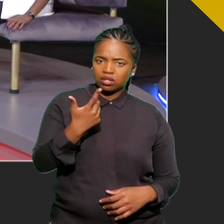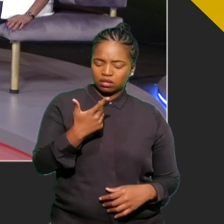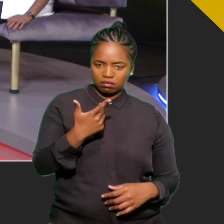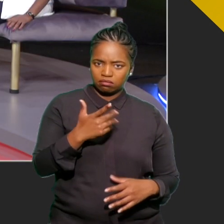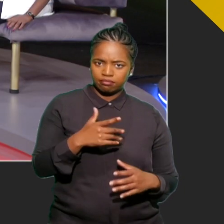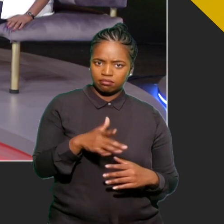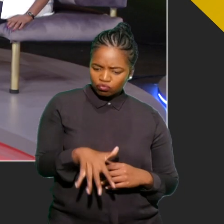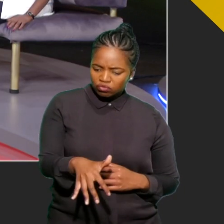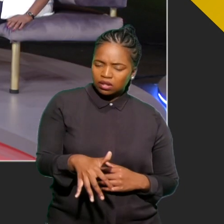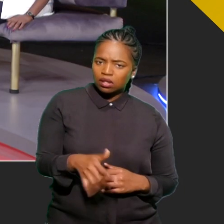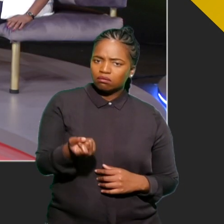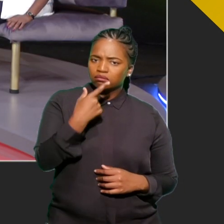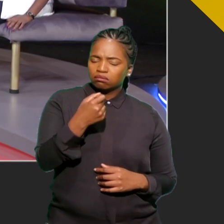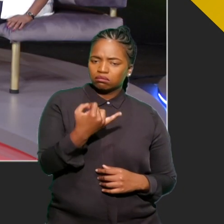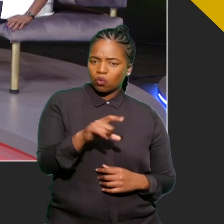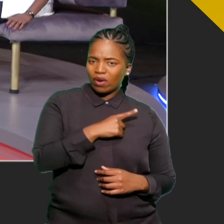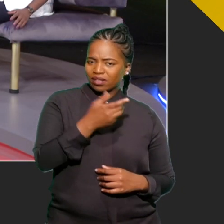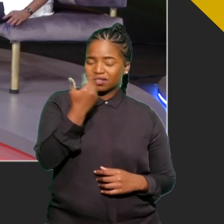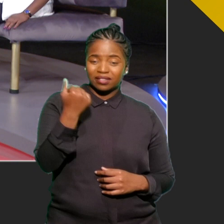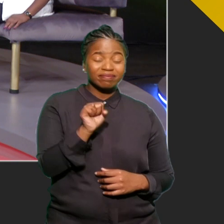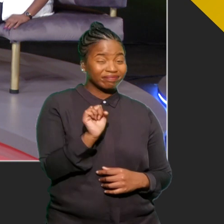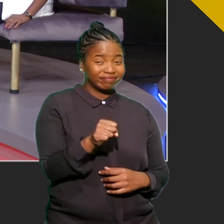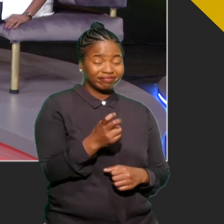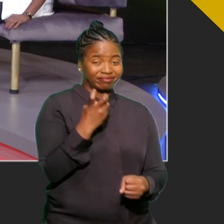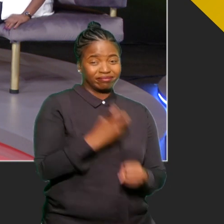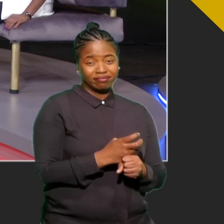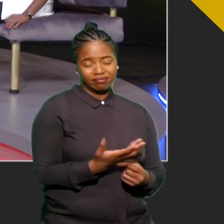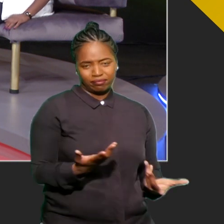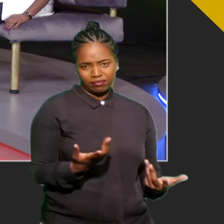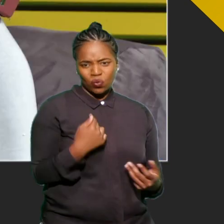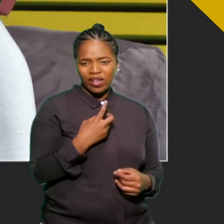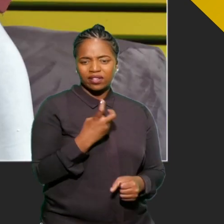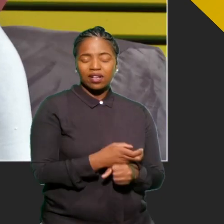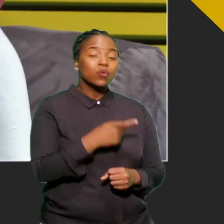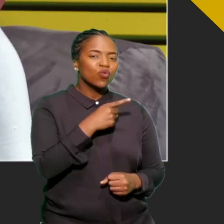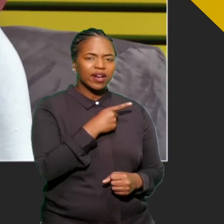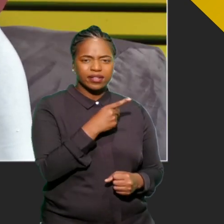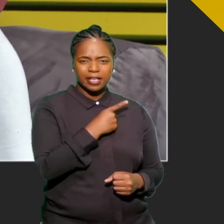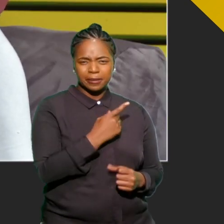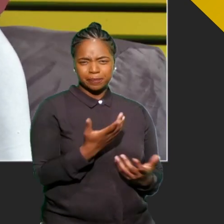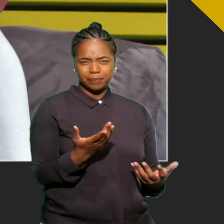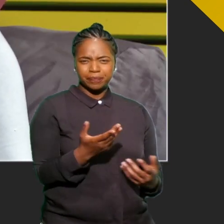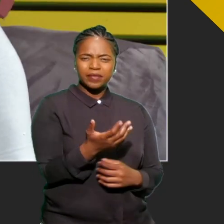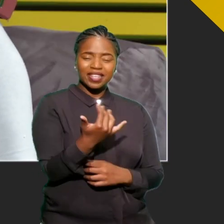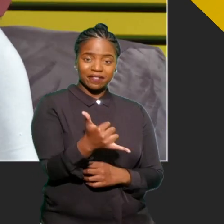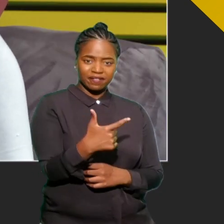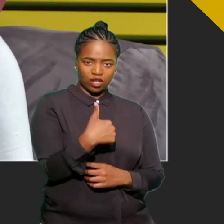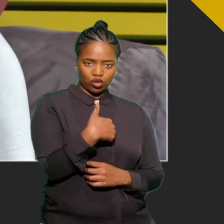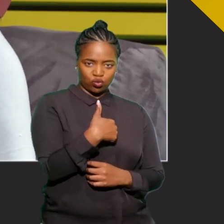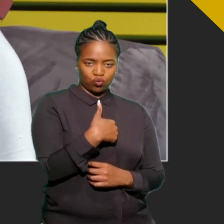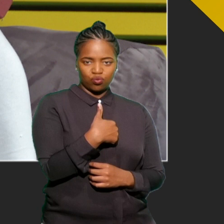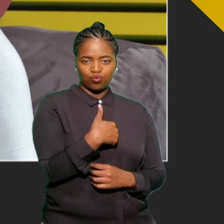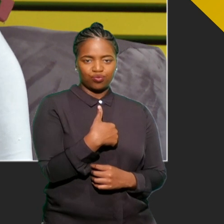actual pregnancy. That's tricky. Yeah. It's very tricky because if you adhere